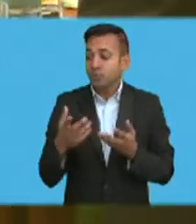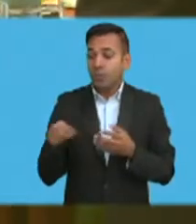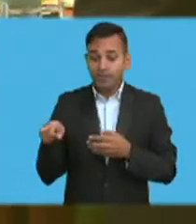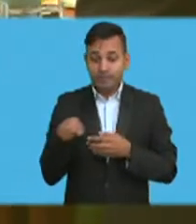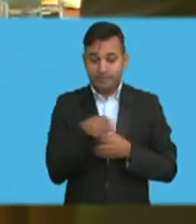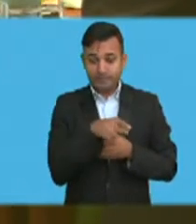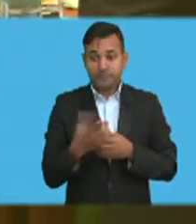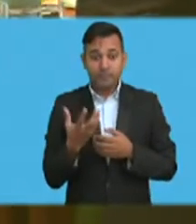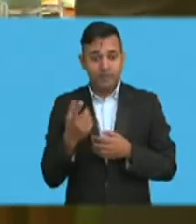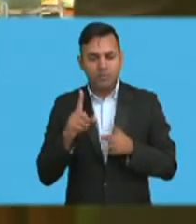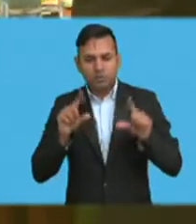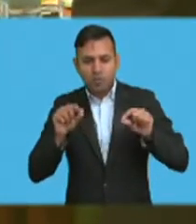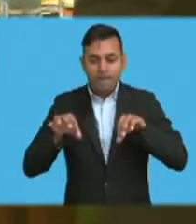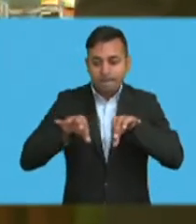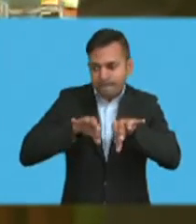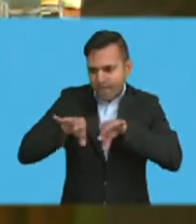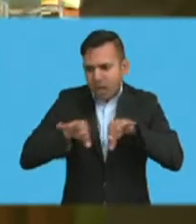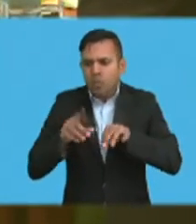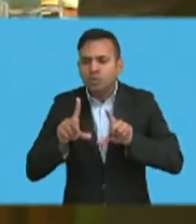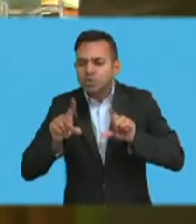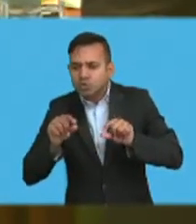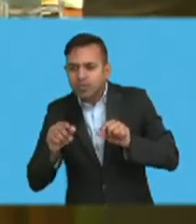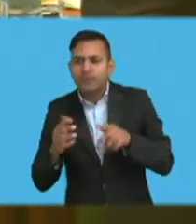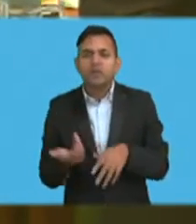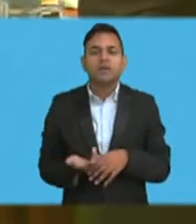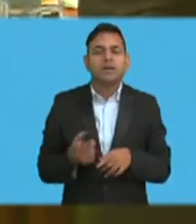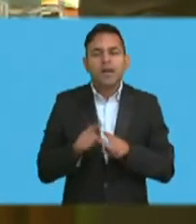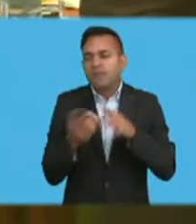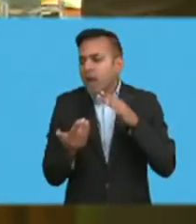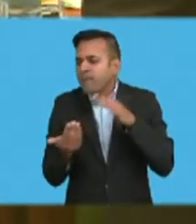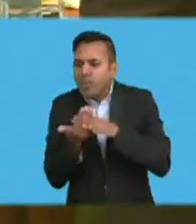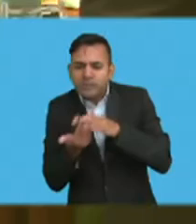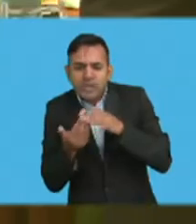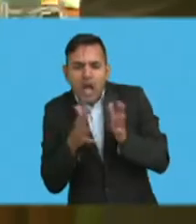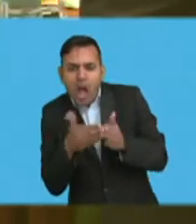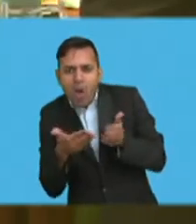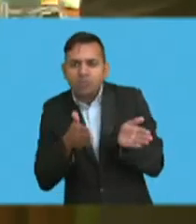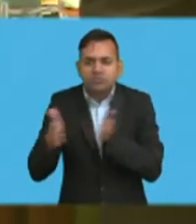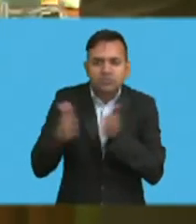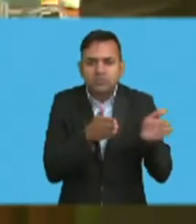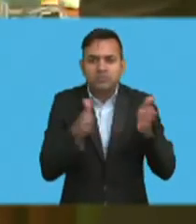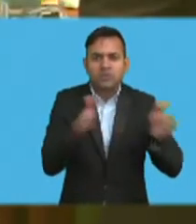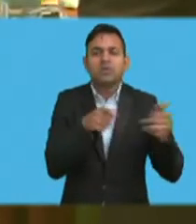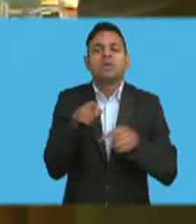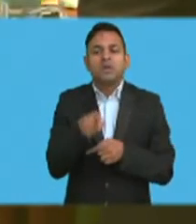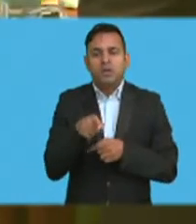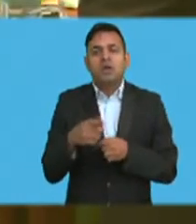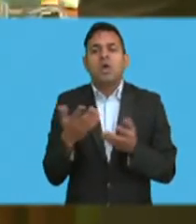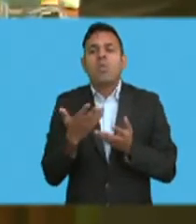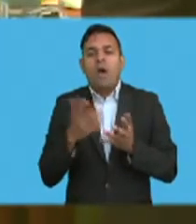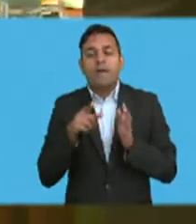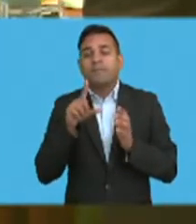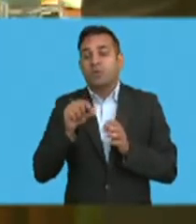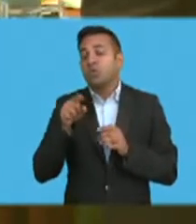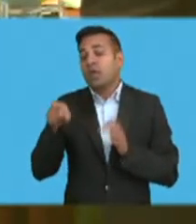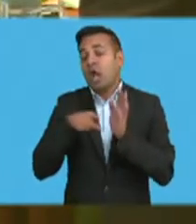using their own staff and the machinery that they have to undertake the work. These are Lautoka City Council, Bar Town Council,